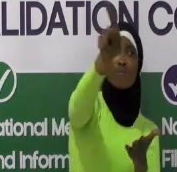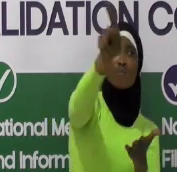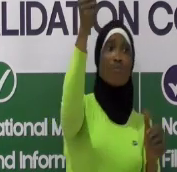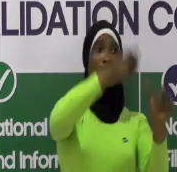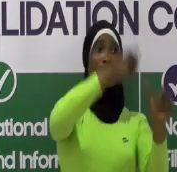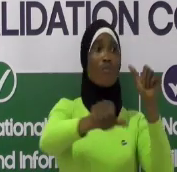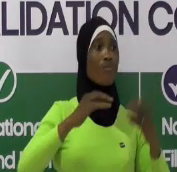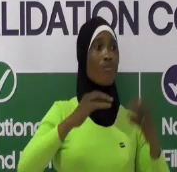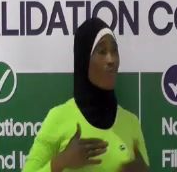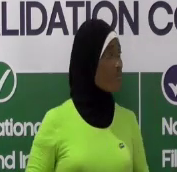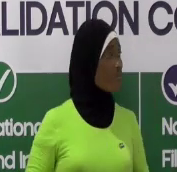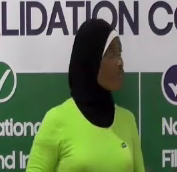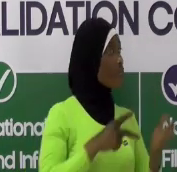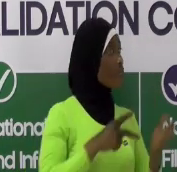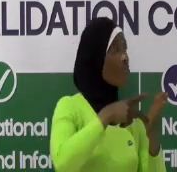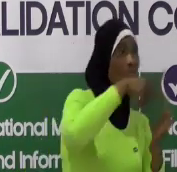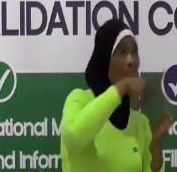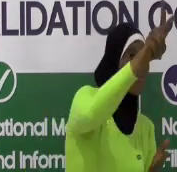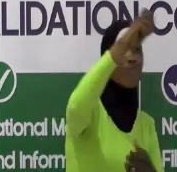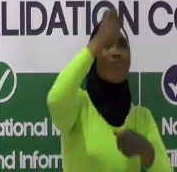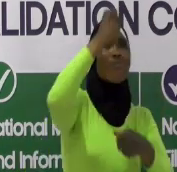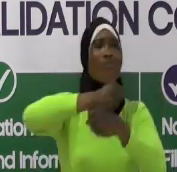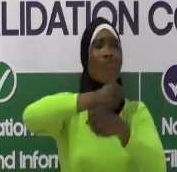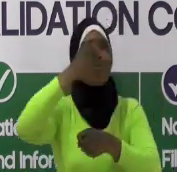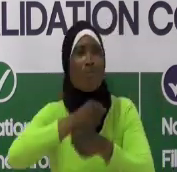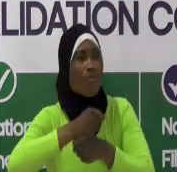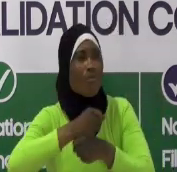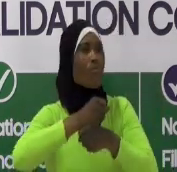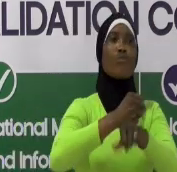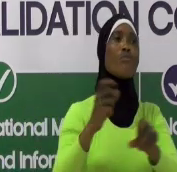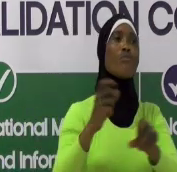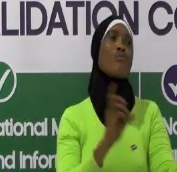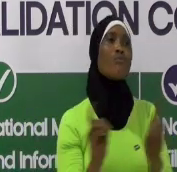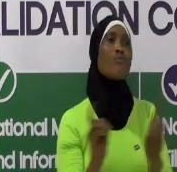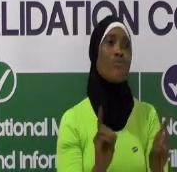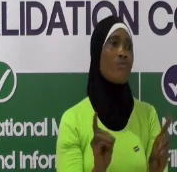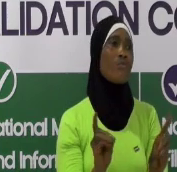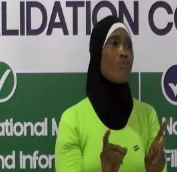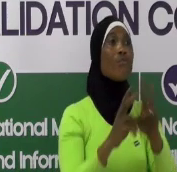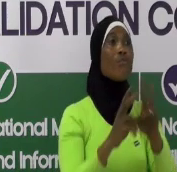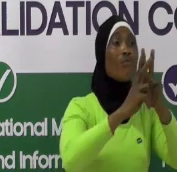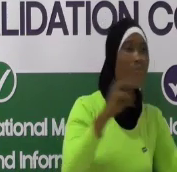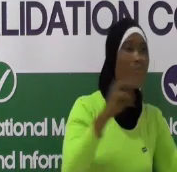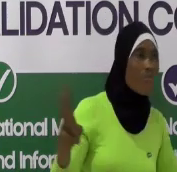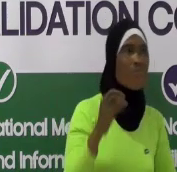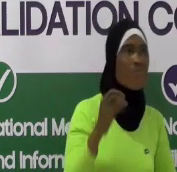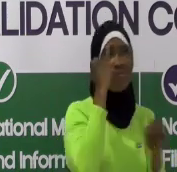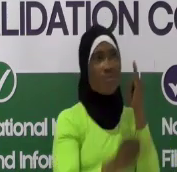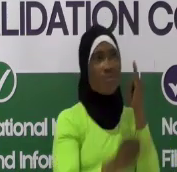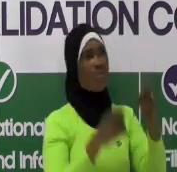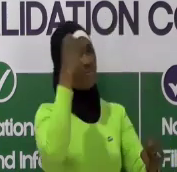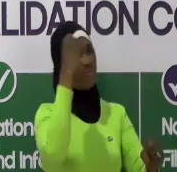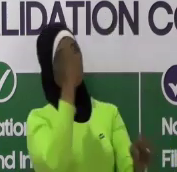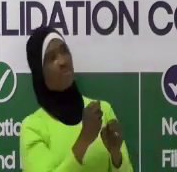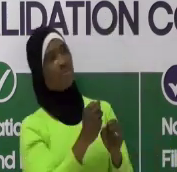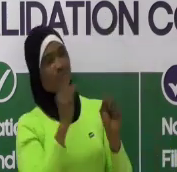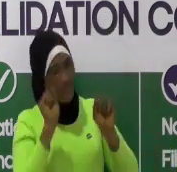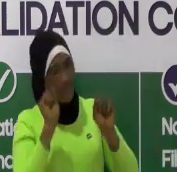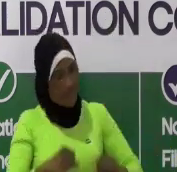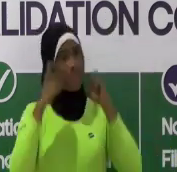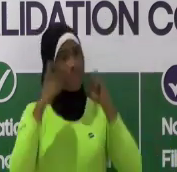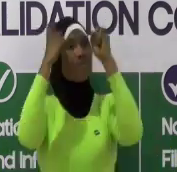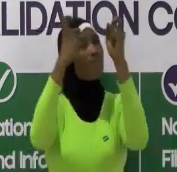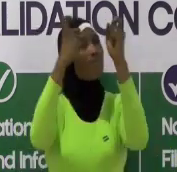get in salary on a regular basis consistently, perfectly well. So last year we able for give all of